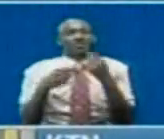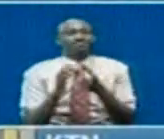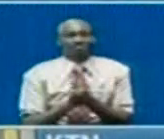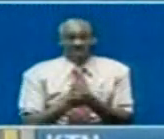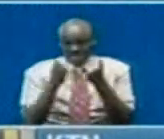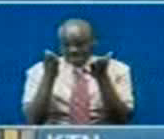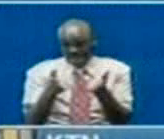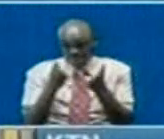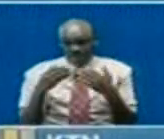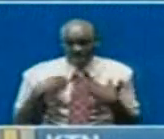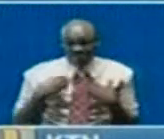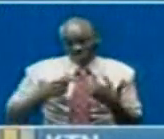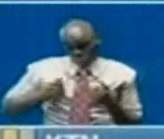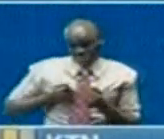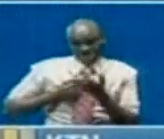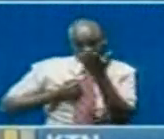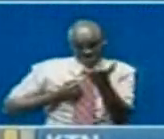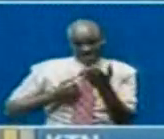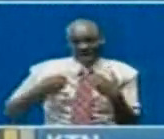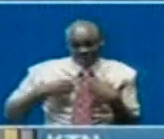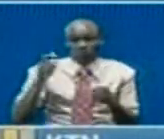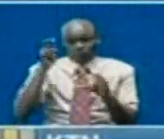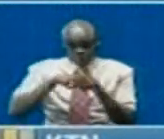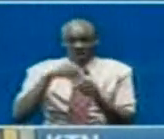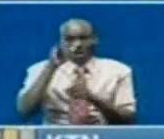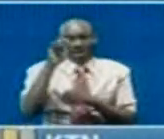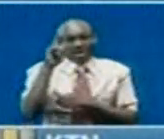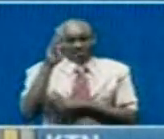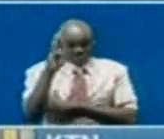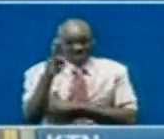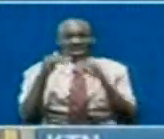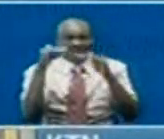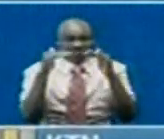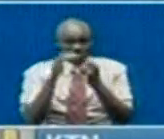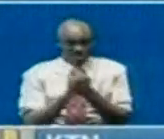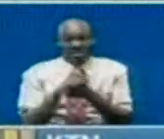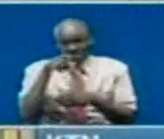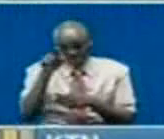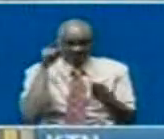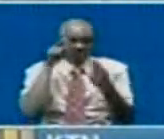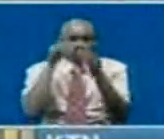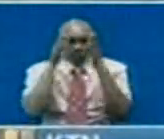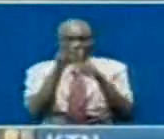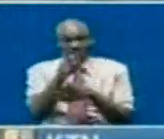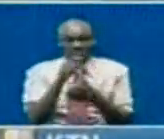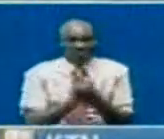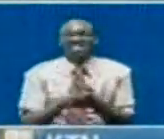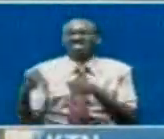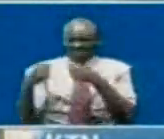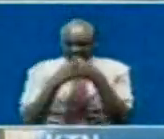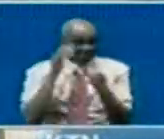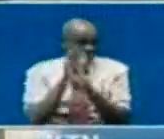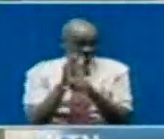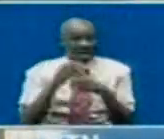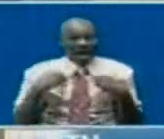Right now, the ladies want to go join the IRB level, and that is what they're working. Irrespective of the many challenges they